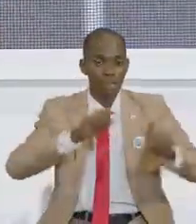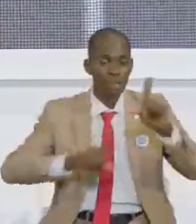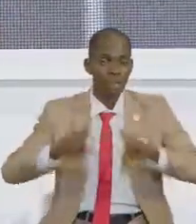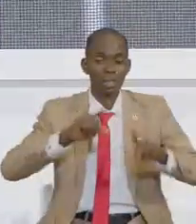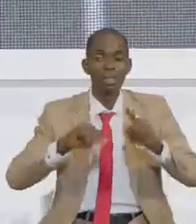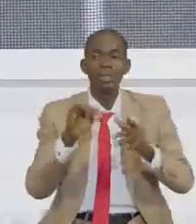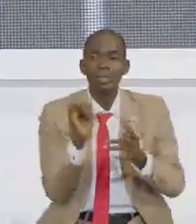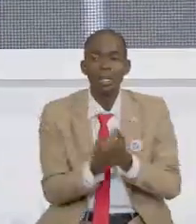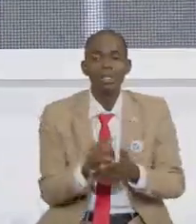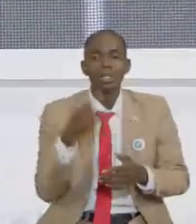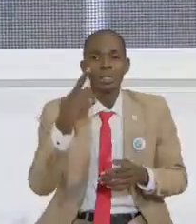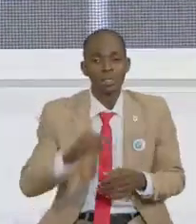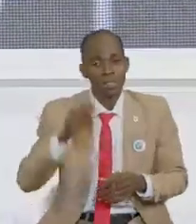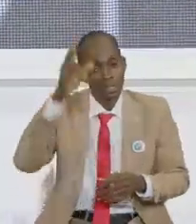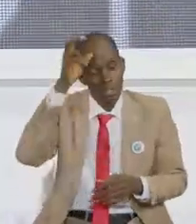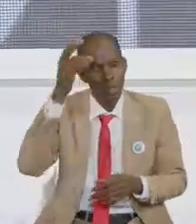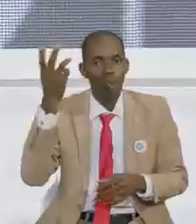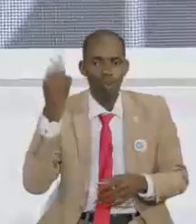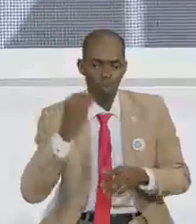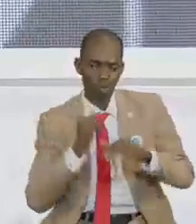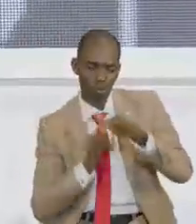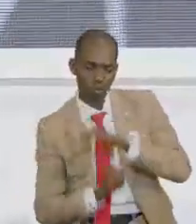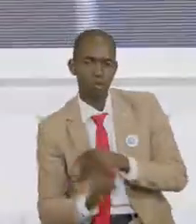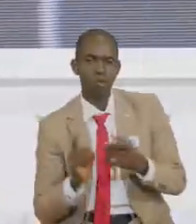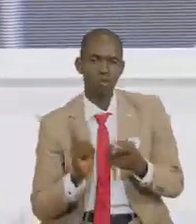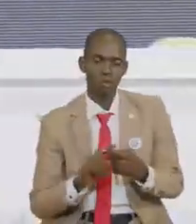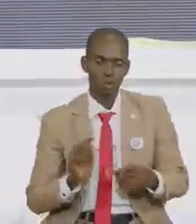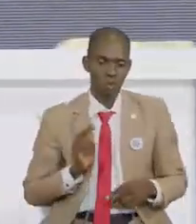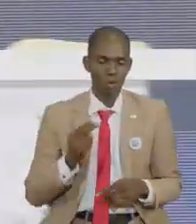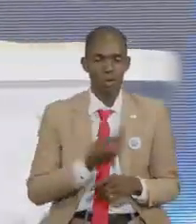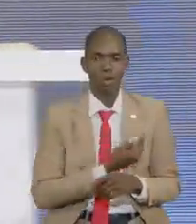unto us through thy name.